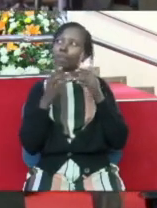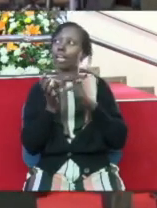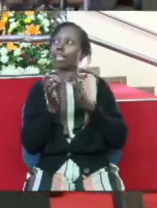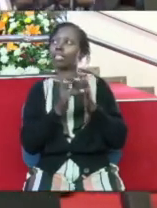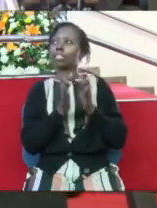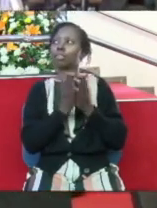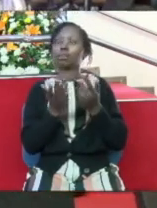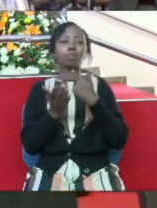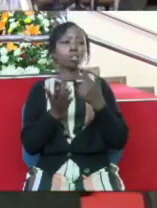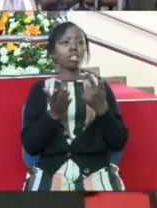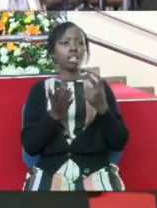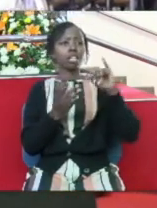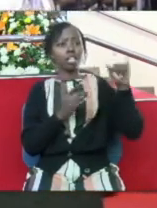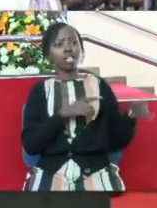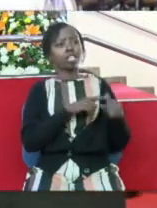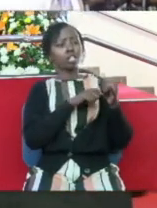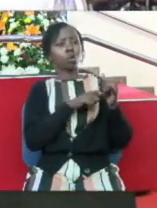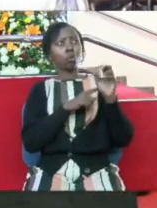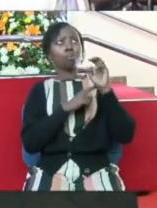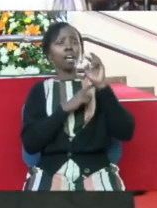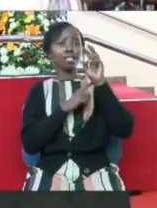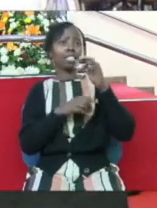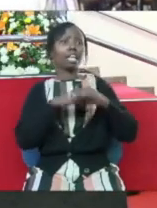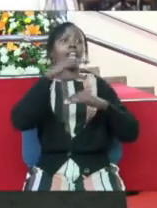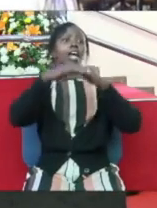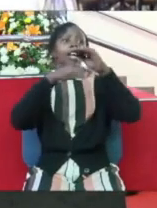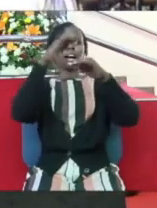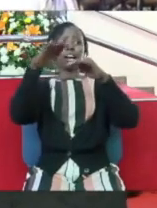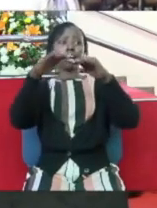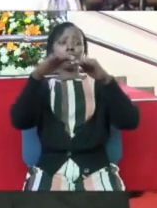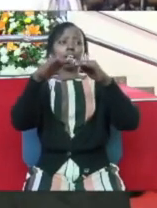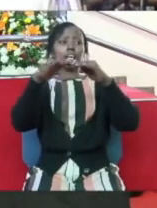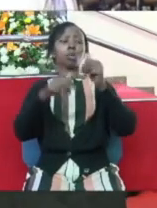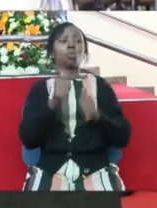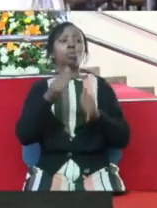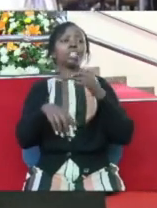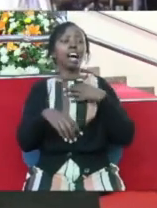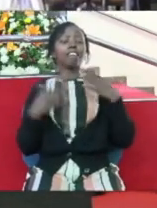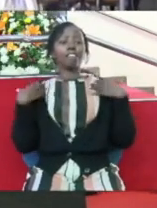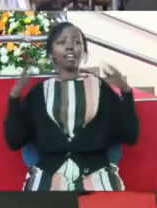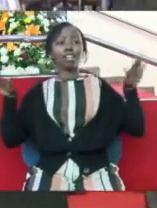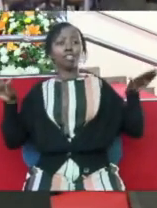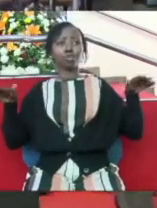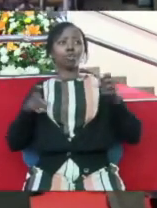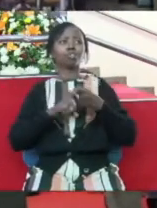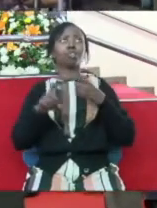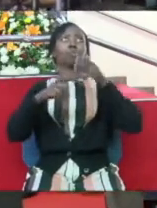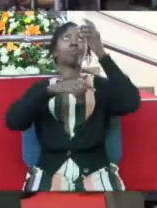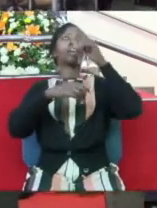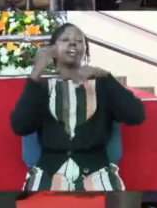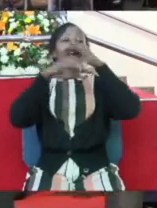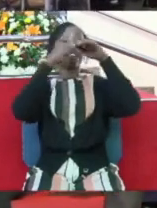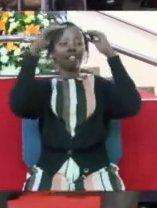a ladder that was bringing angels back and forth from up down. Akaona ngazi ambayo ilikuwa inaleta malaika kutoka juu hadi chini. And he saw